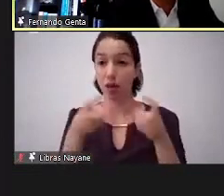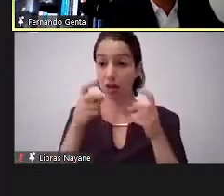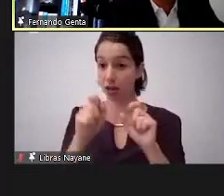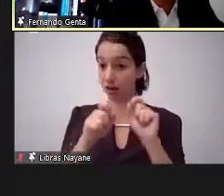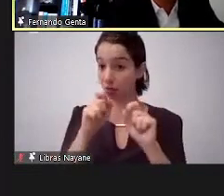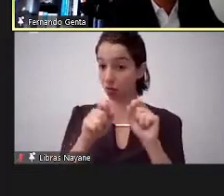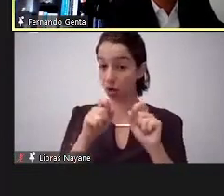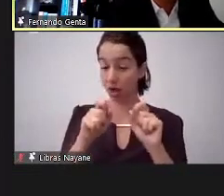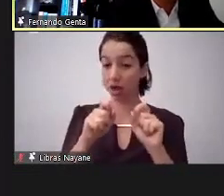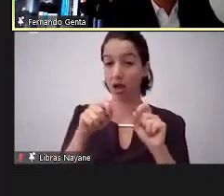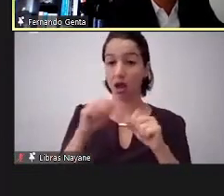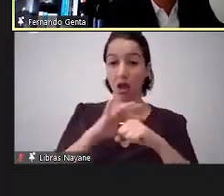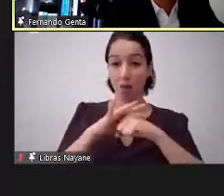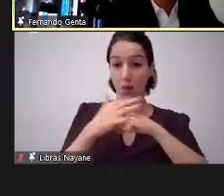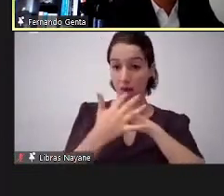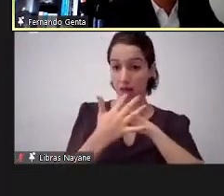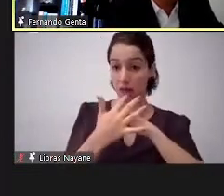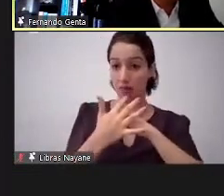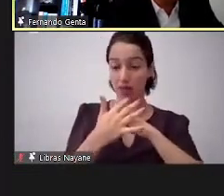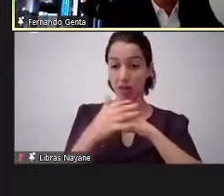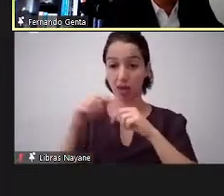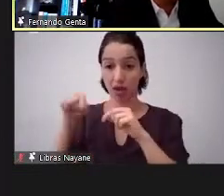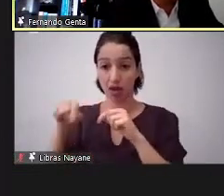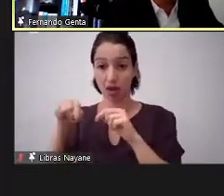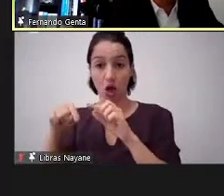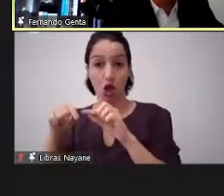pandemic show